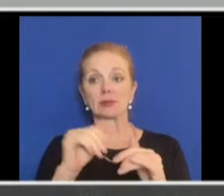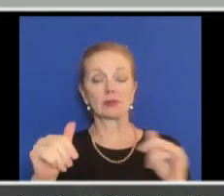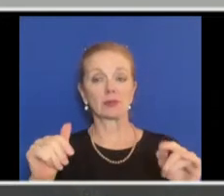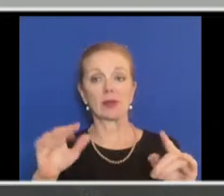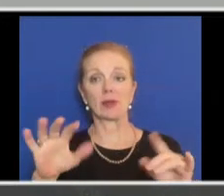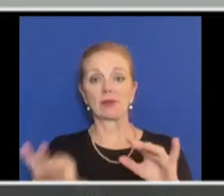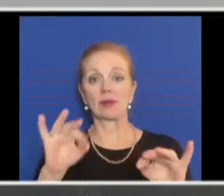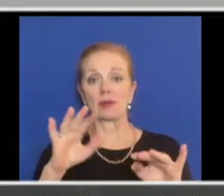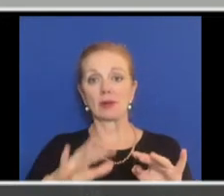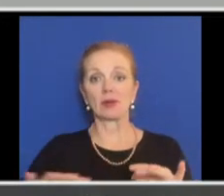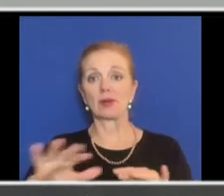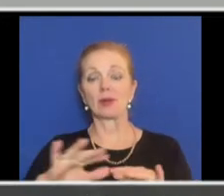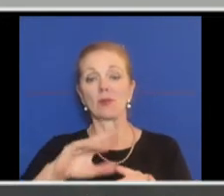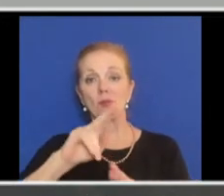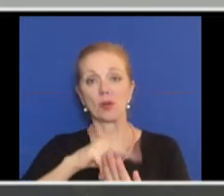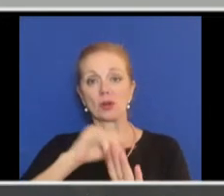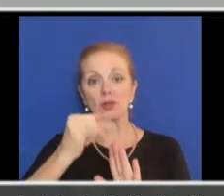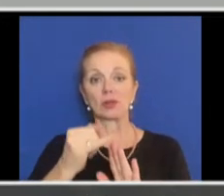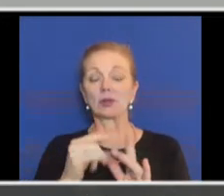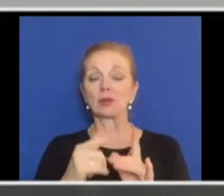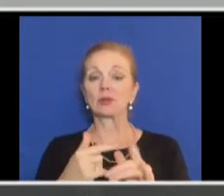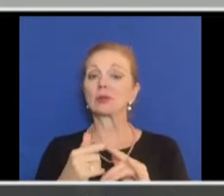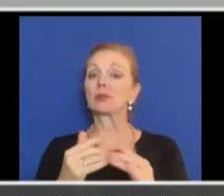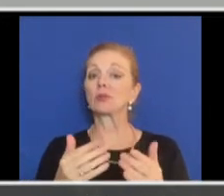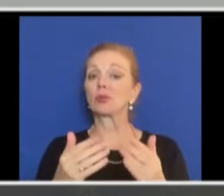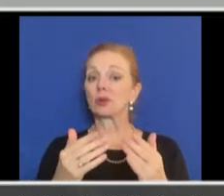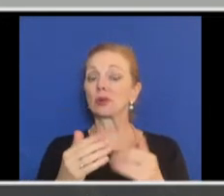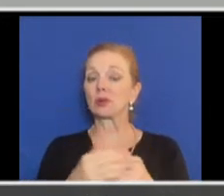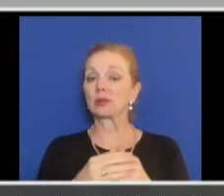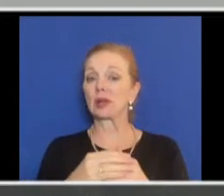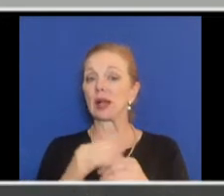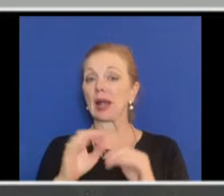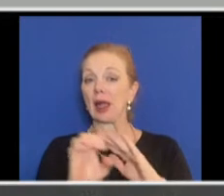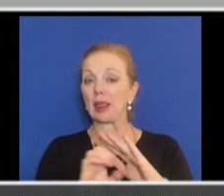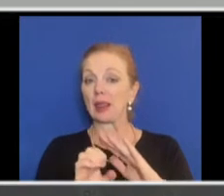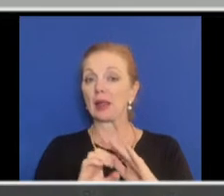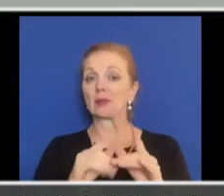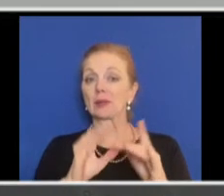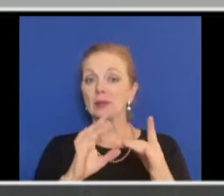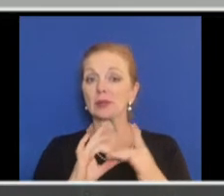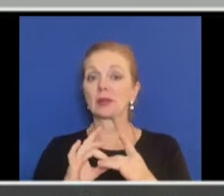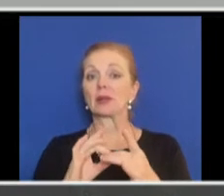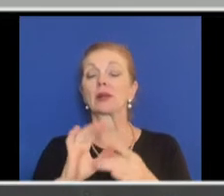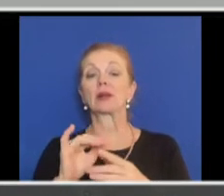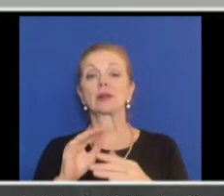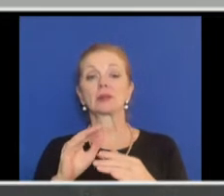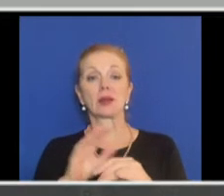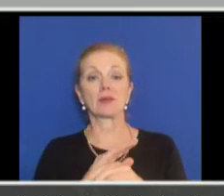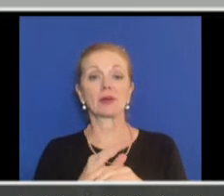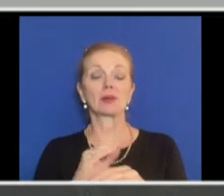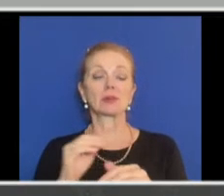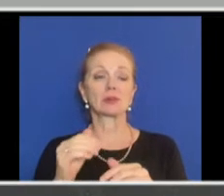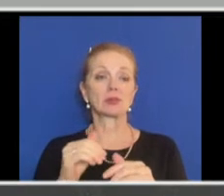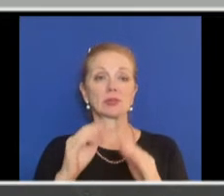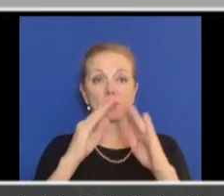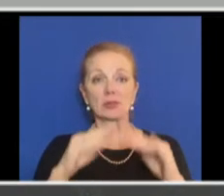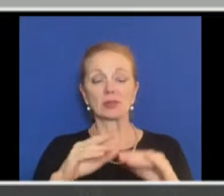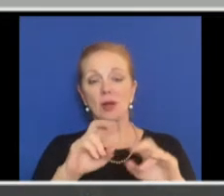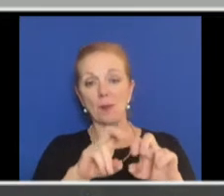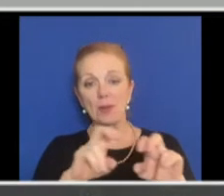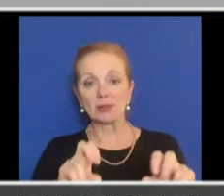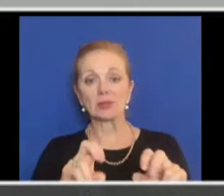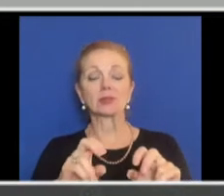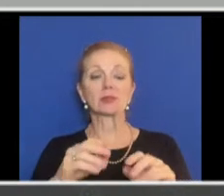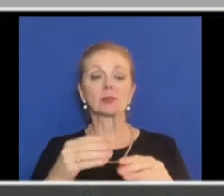are found throughout the project it doesn't propose to include elements in the amenity areas things like covered Pavilion shelter benches picnic table